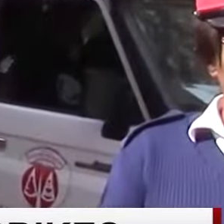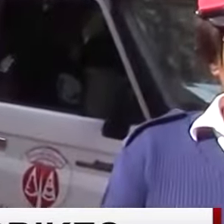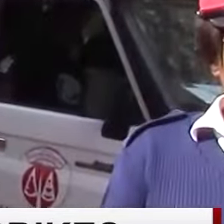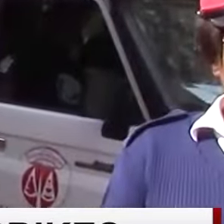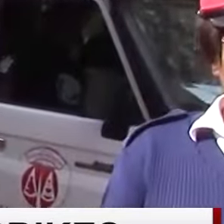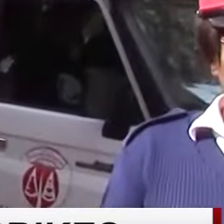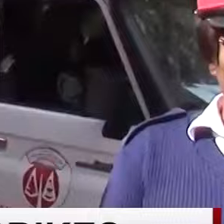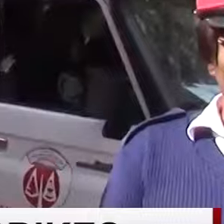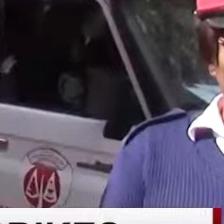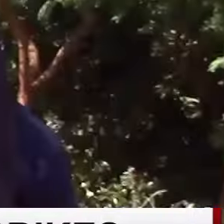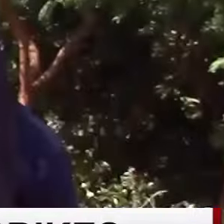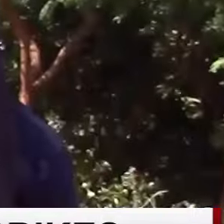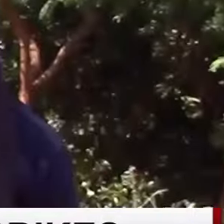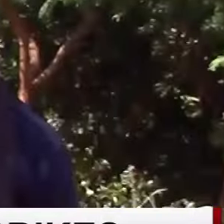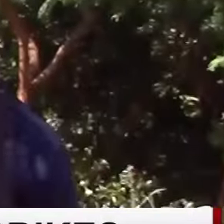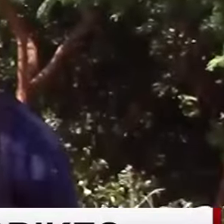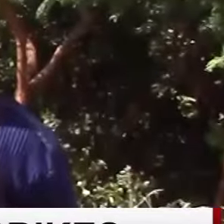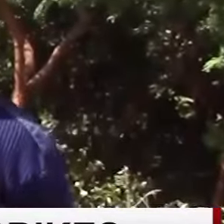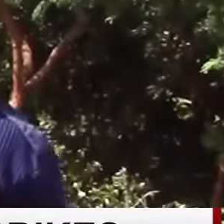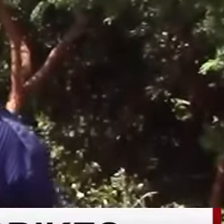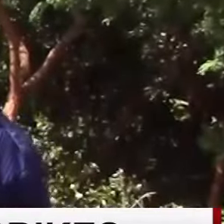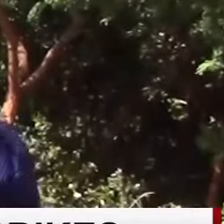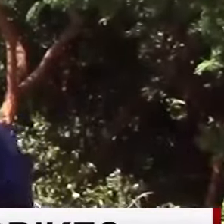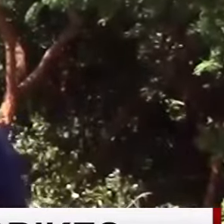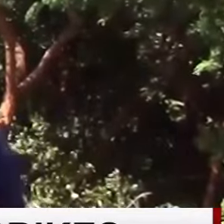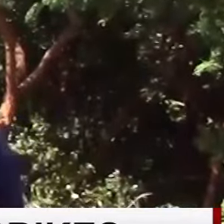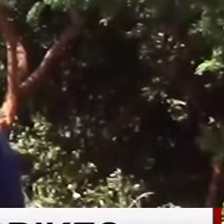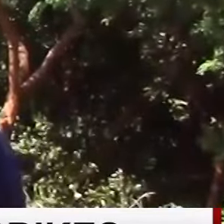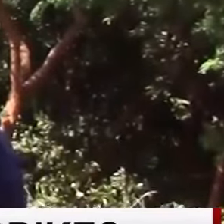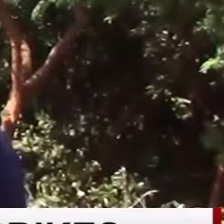to take care of the motorbikes. It's important